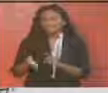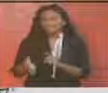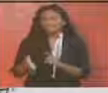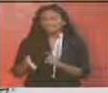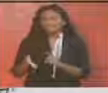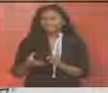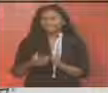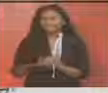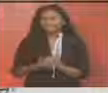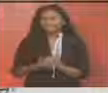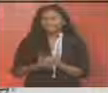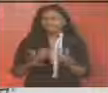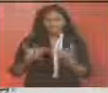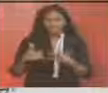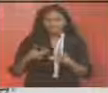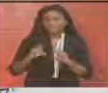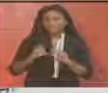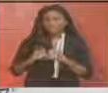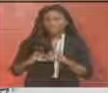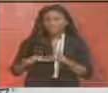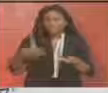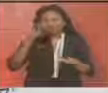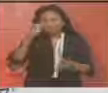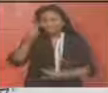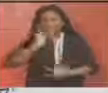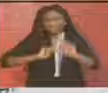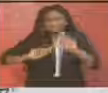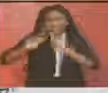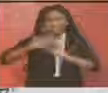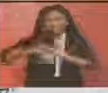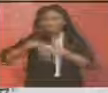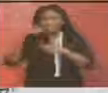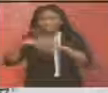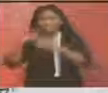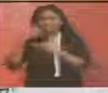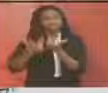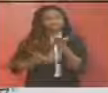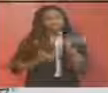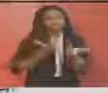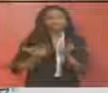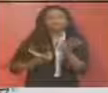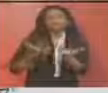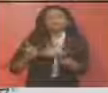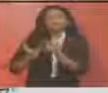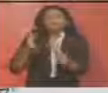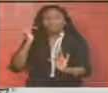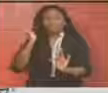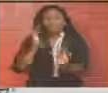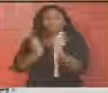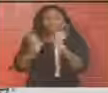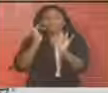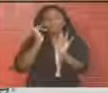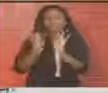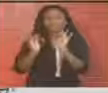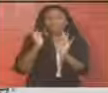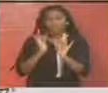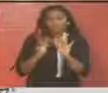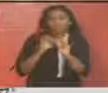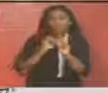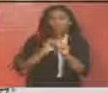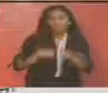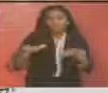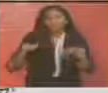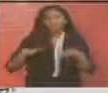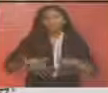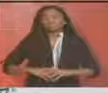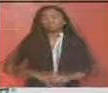you can still have clusters of cases and larger outbreaks occurring at a local level very quickly and taking those numbers very high in a